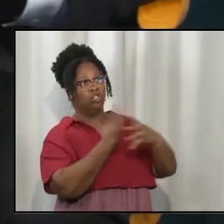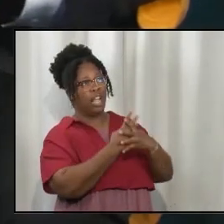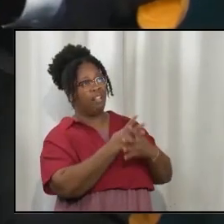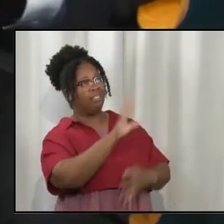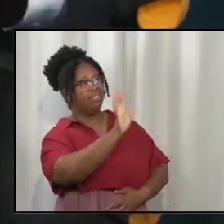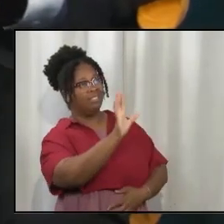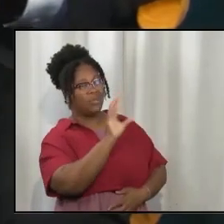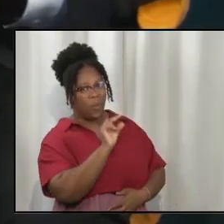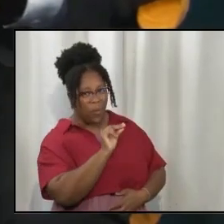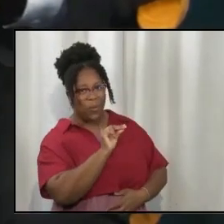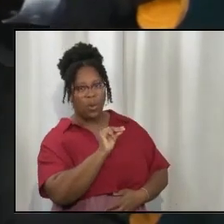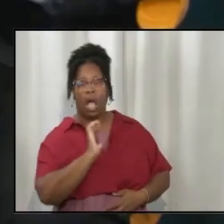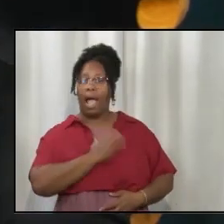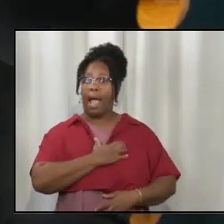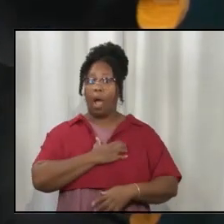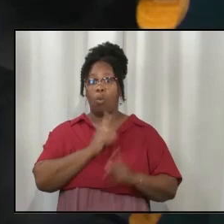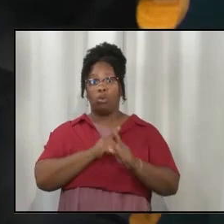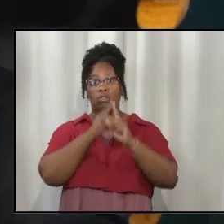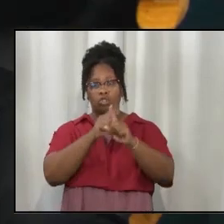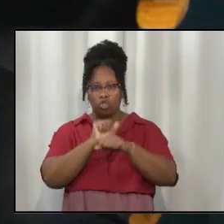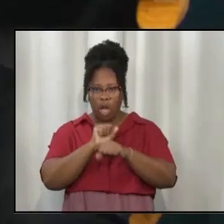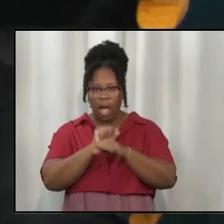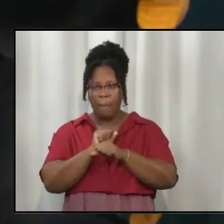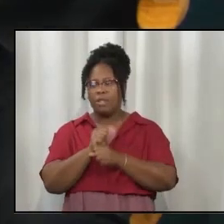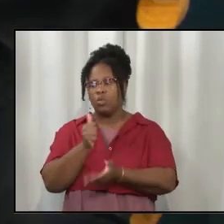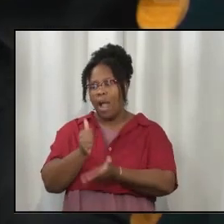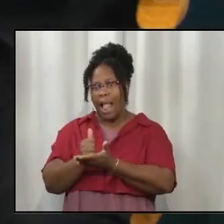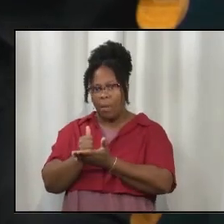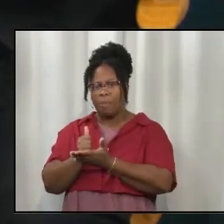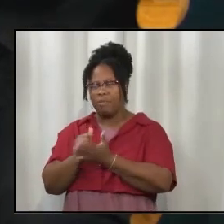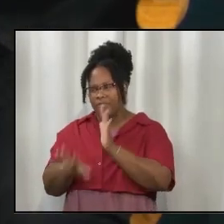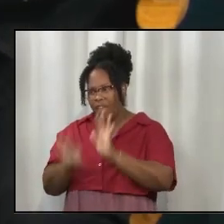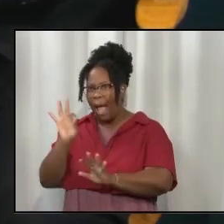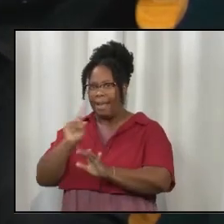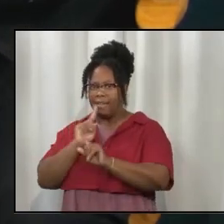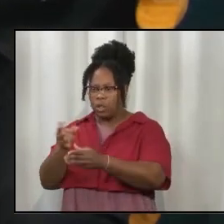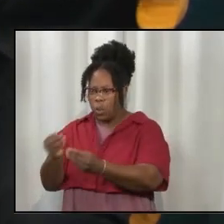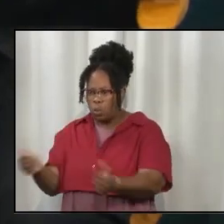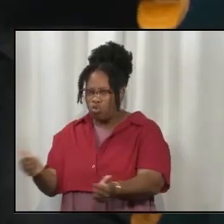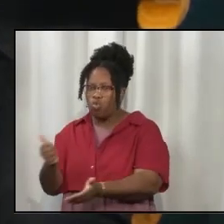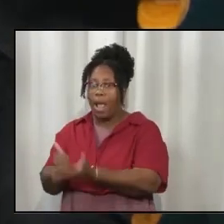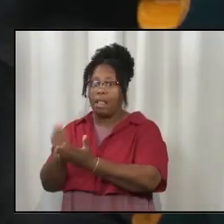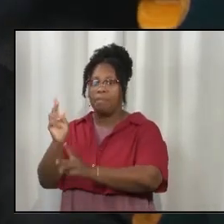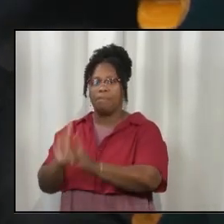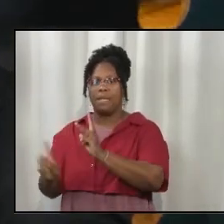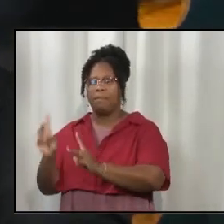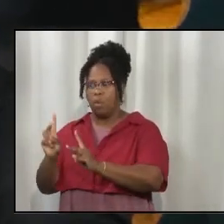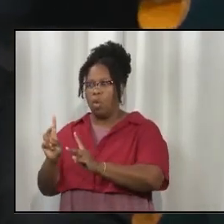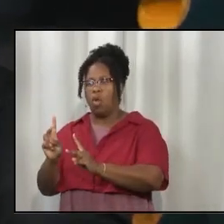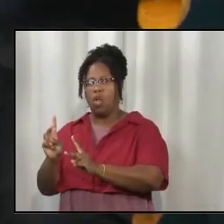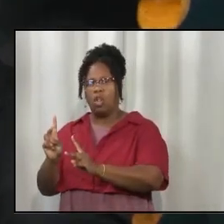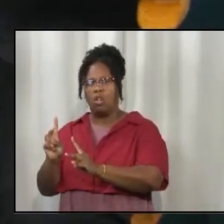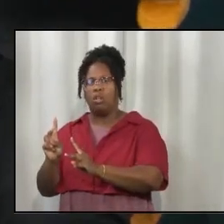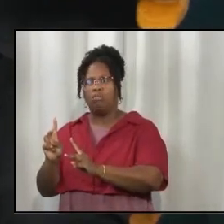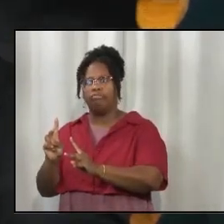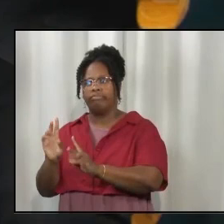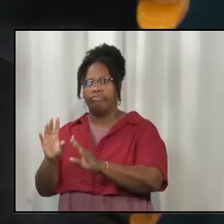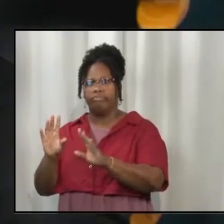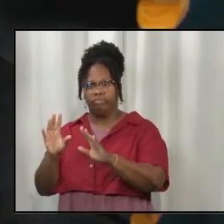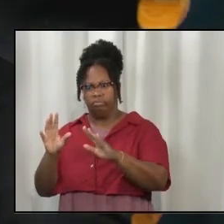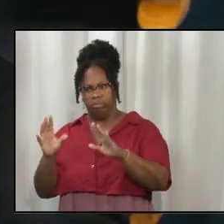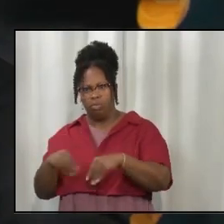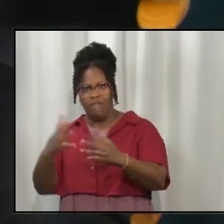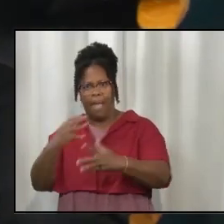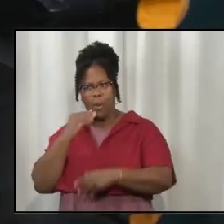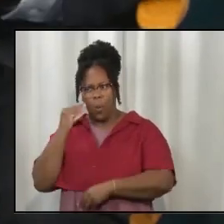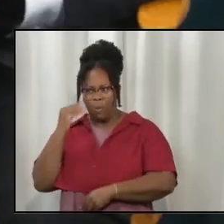but our job is to help contribute to the solution of getting people off the street and in a place where they're not continually